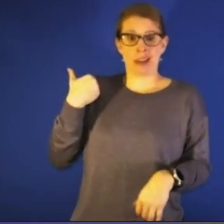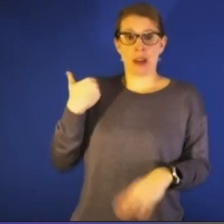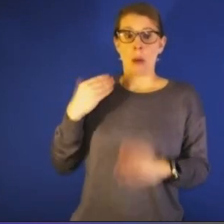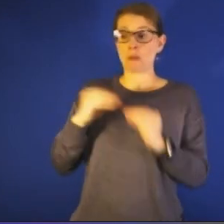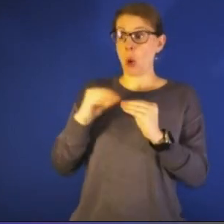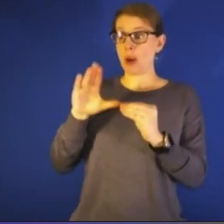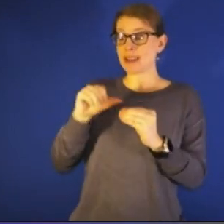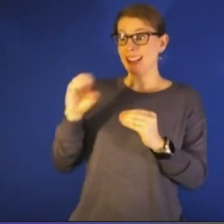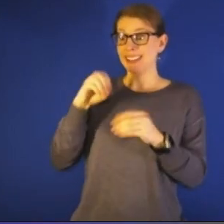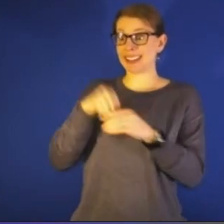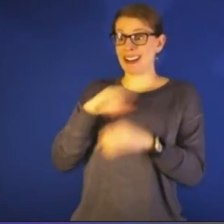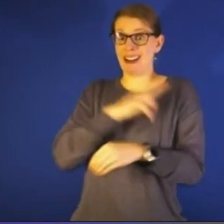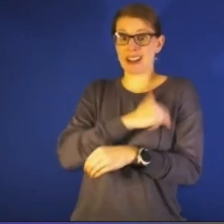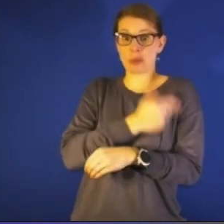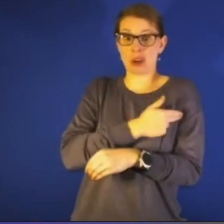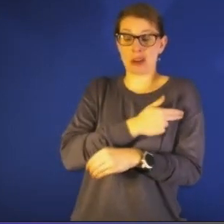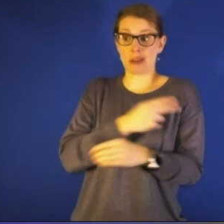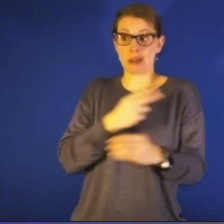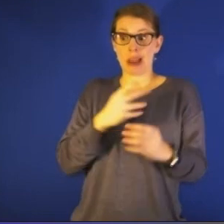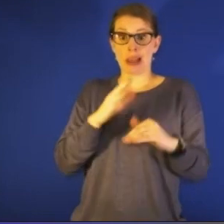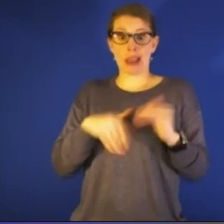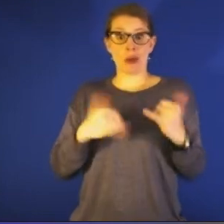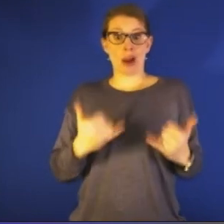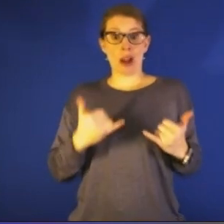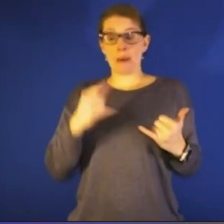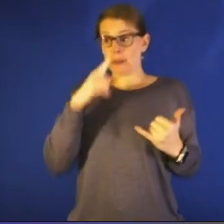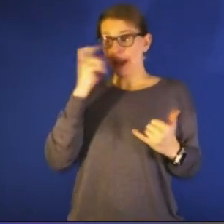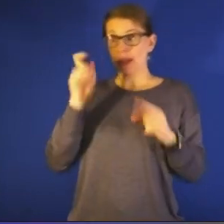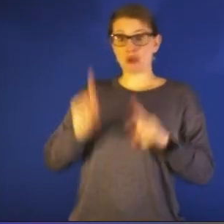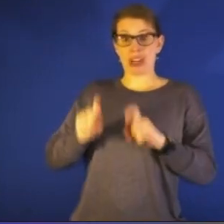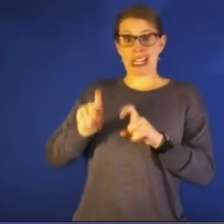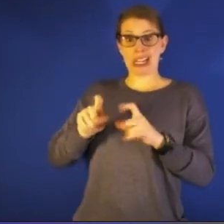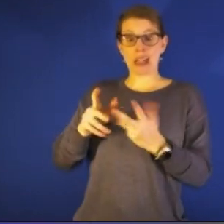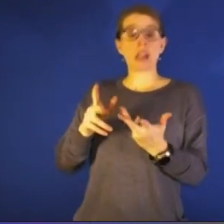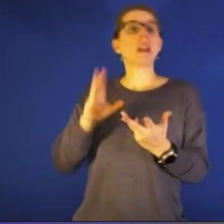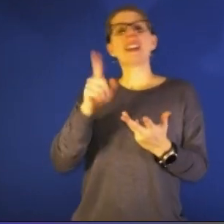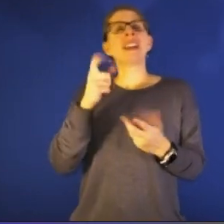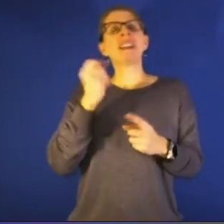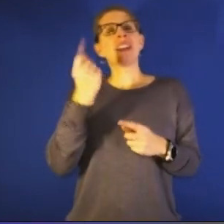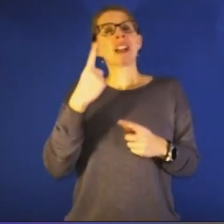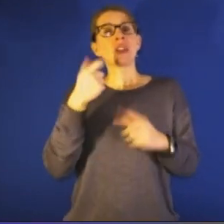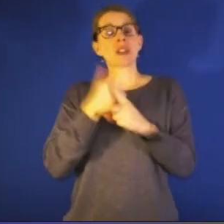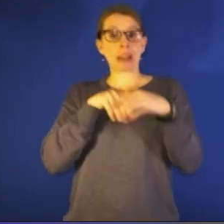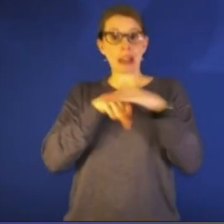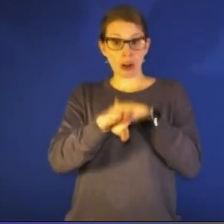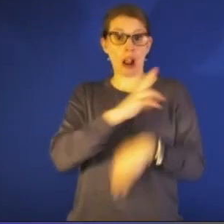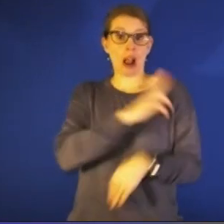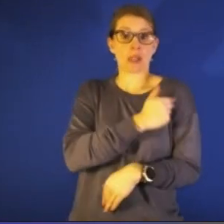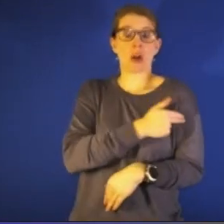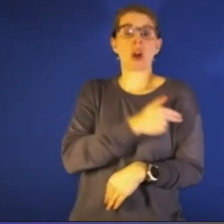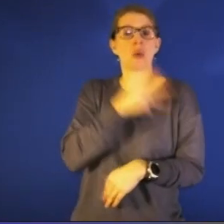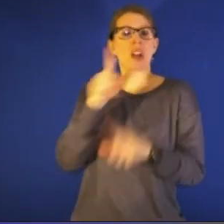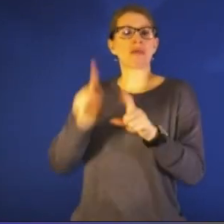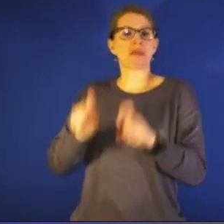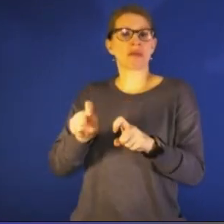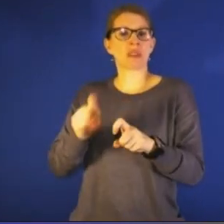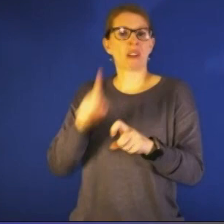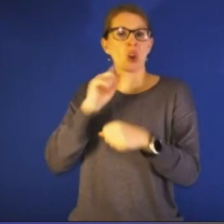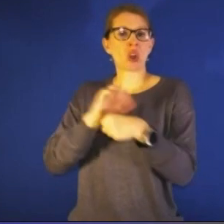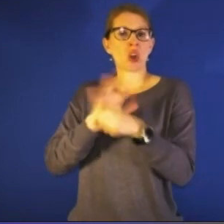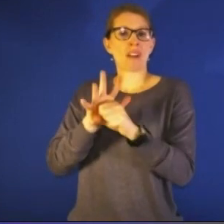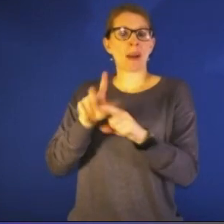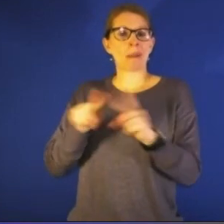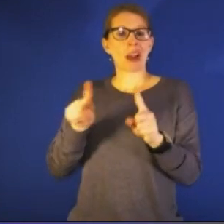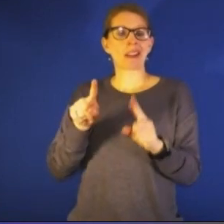because we're not doing as much screening of admissions. Now we do screen once you get in the hospital, we'll do it, but it gets wonky around